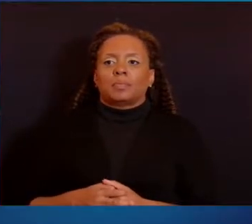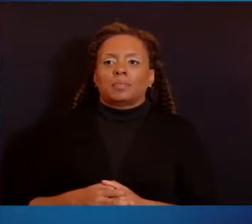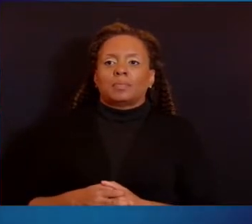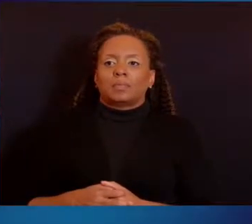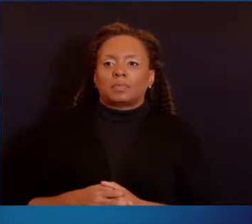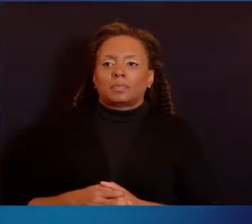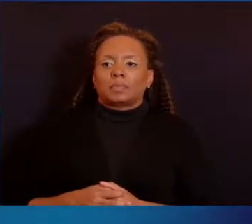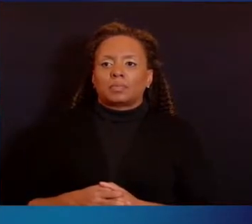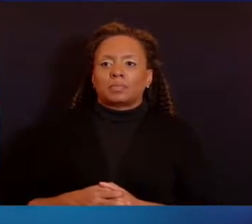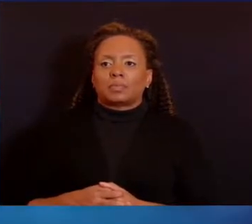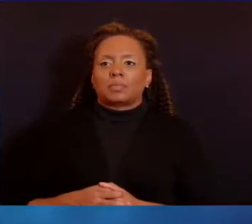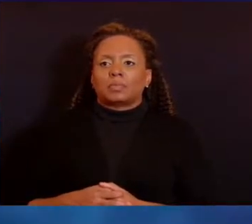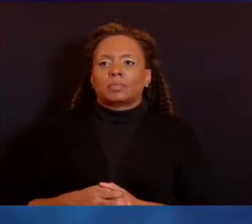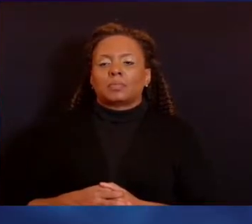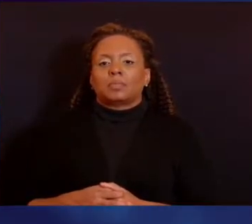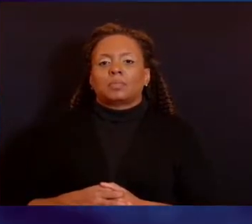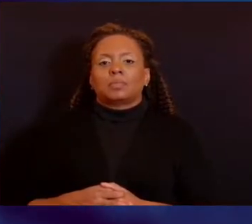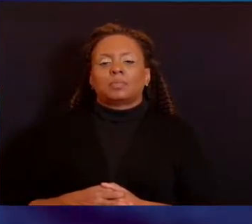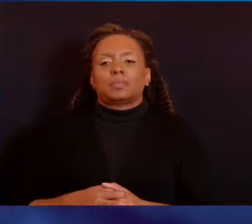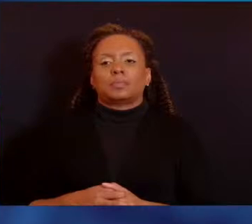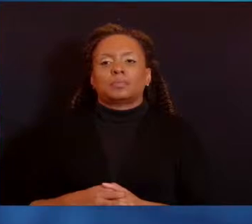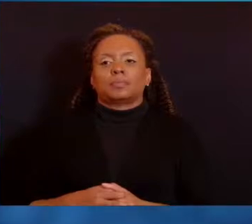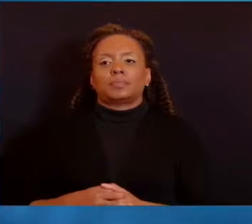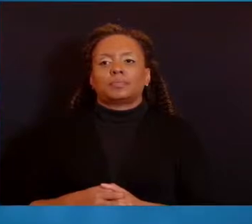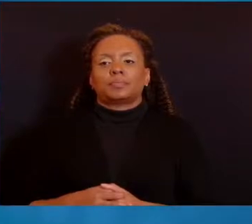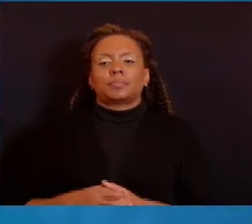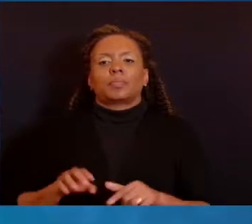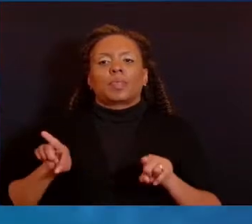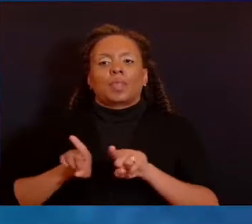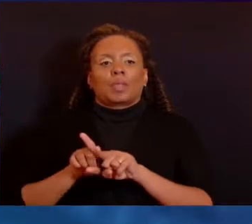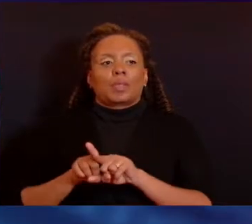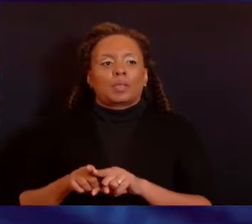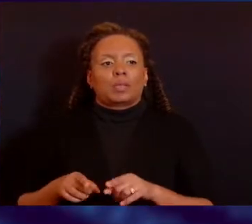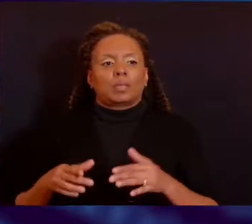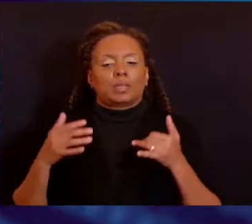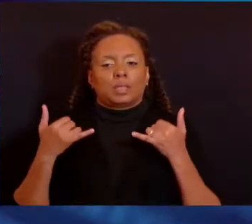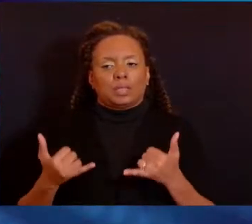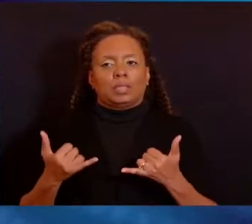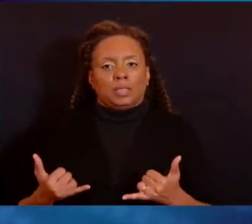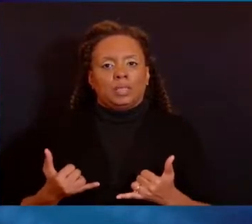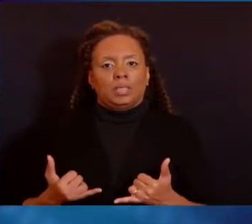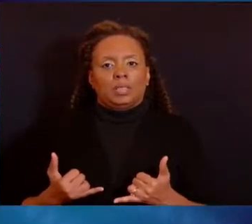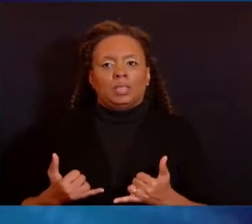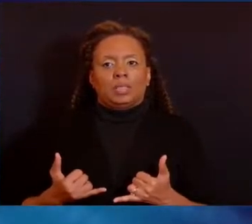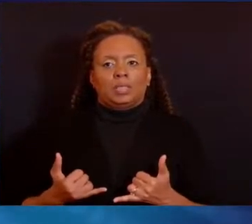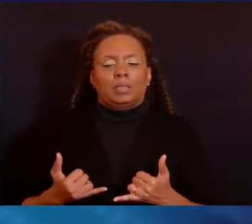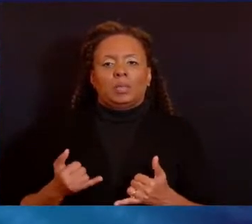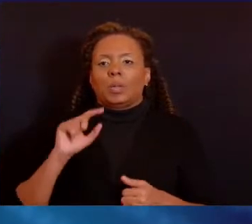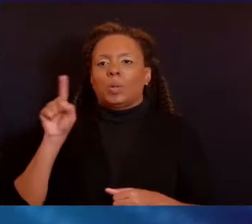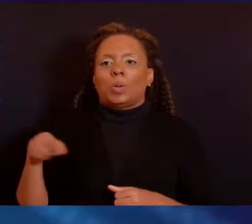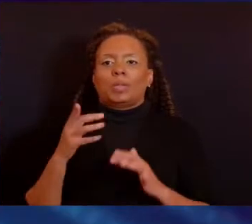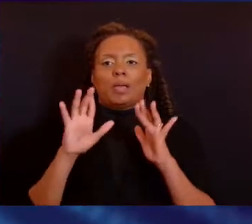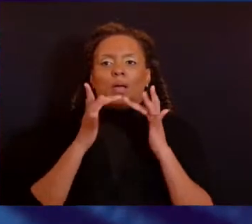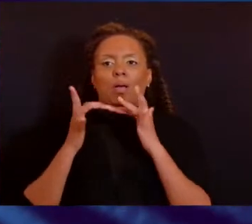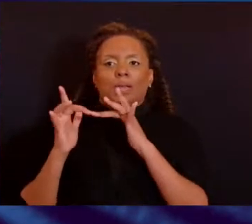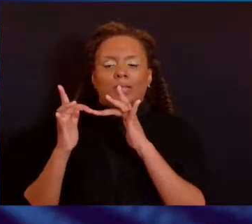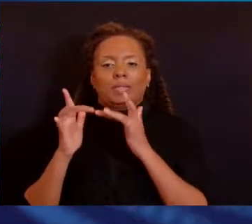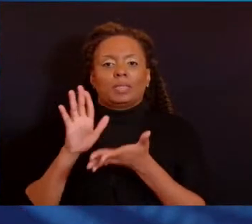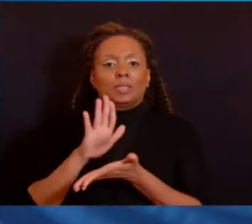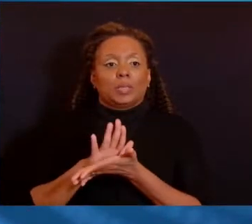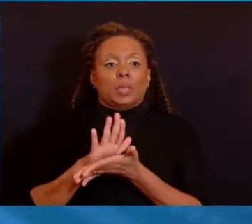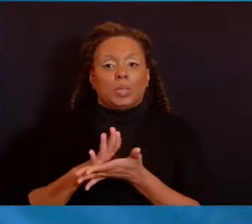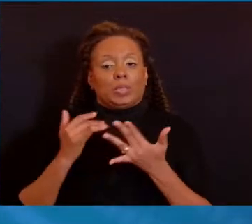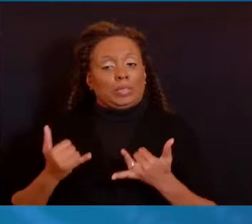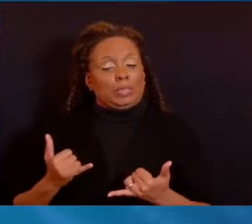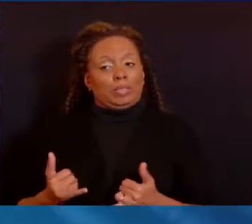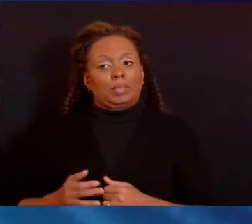have a question in relation to school tomorrow. Obviously today, the word notice would have gone out early that we would have only online school in cases where people could.